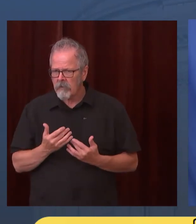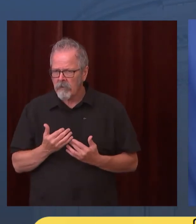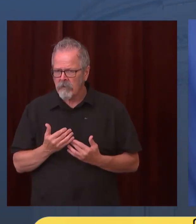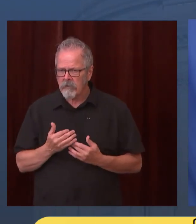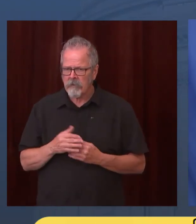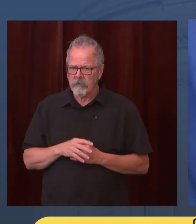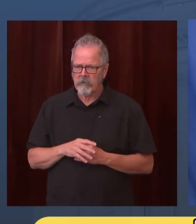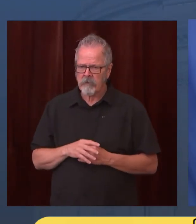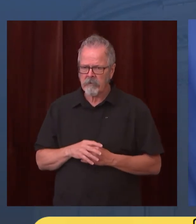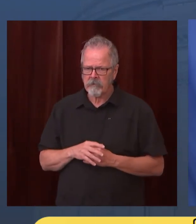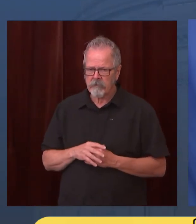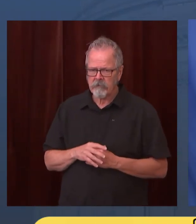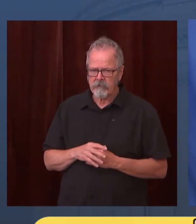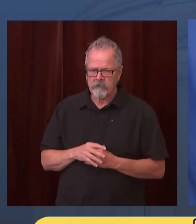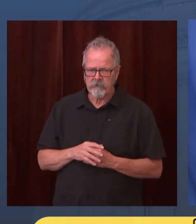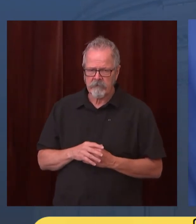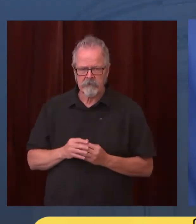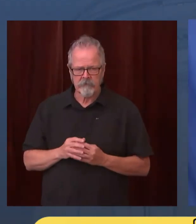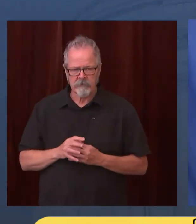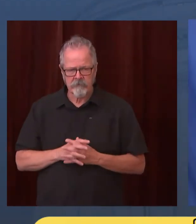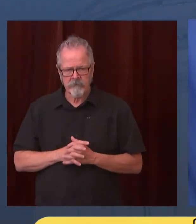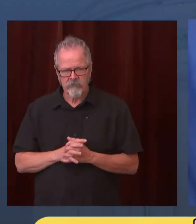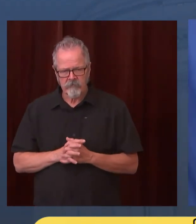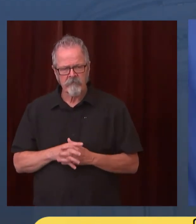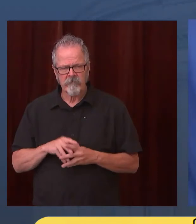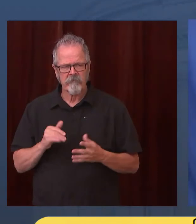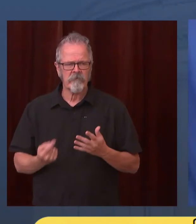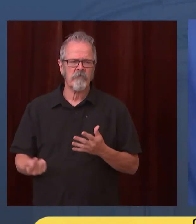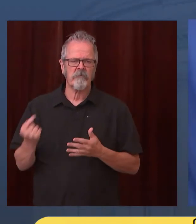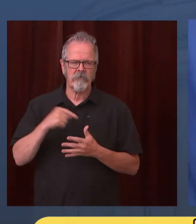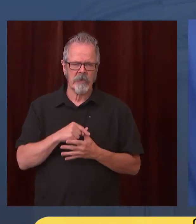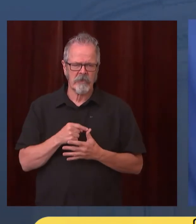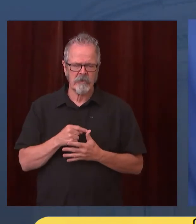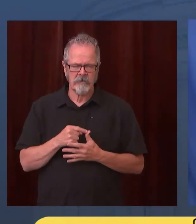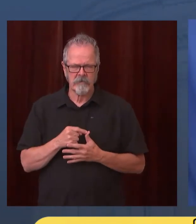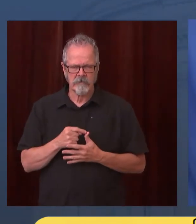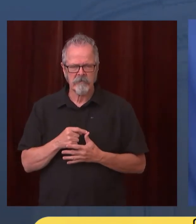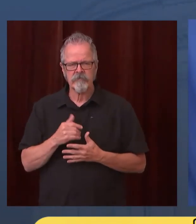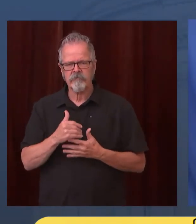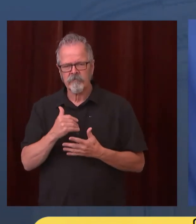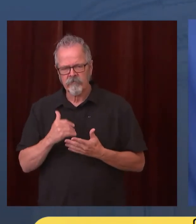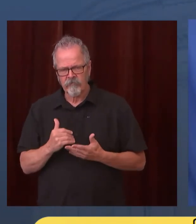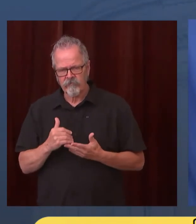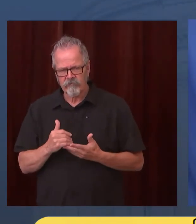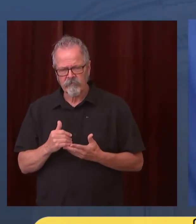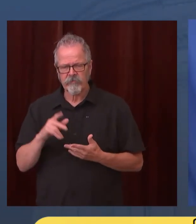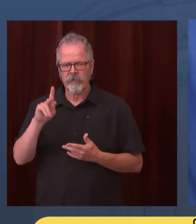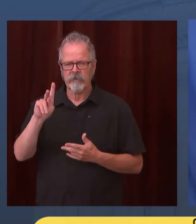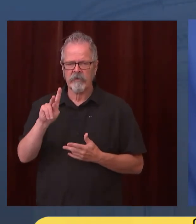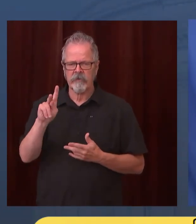Okay, we will come back to Caitlin. Next, we'll go to Colette with KHQ.